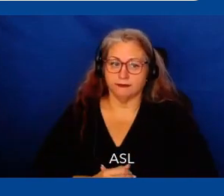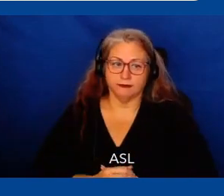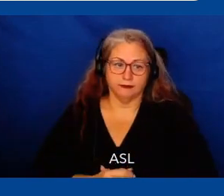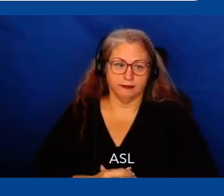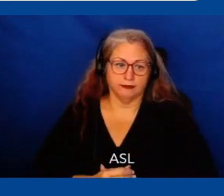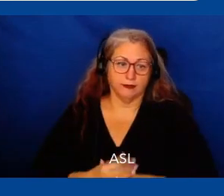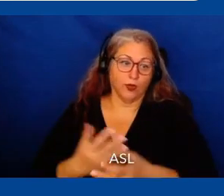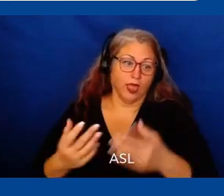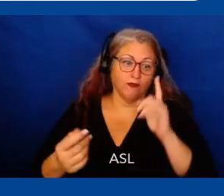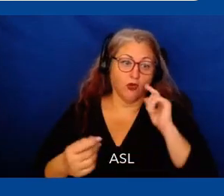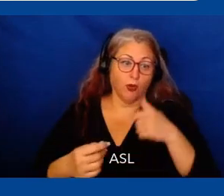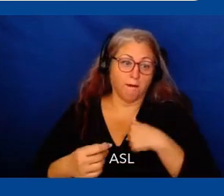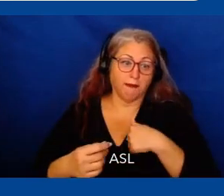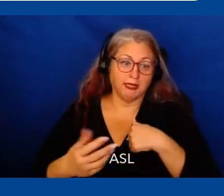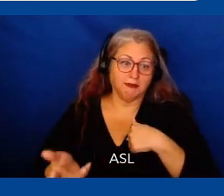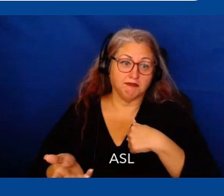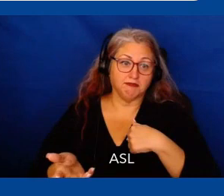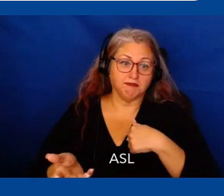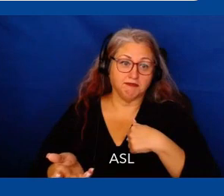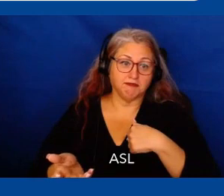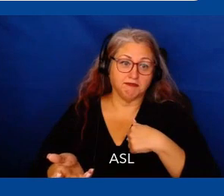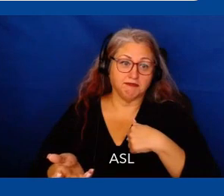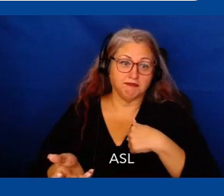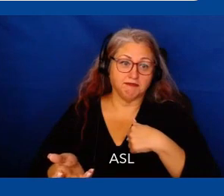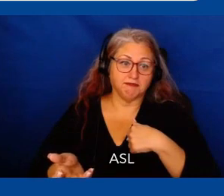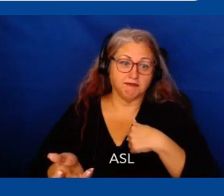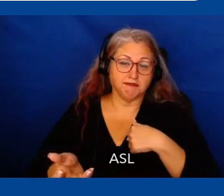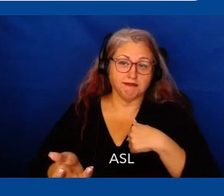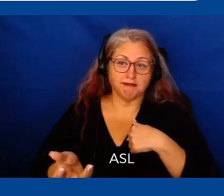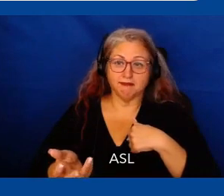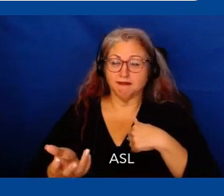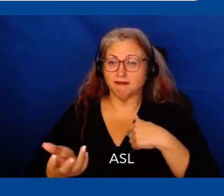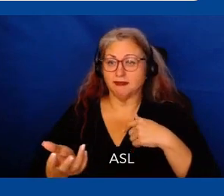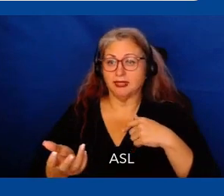Well, for me, it was very, very enriching.